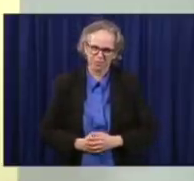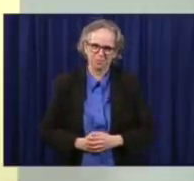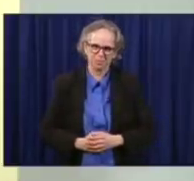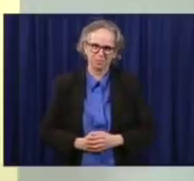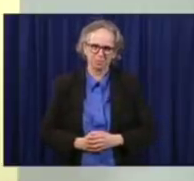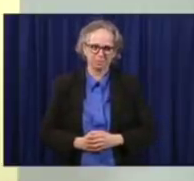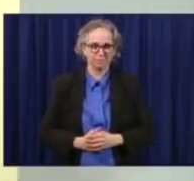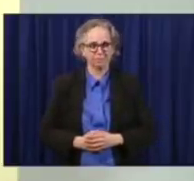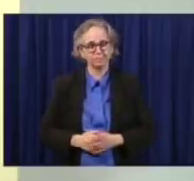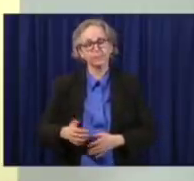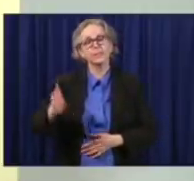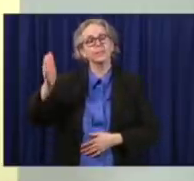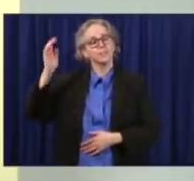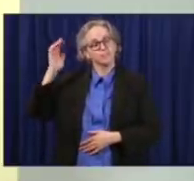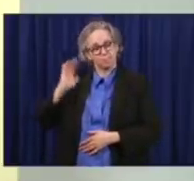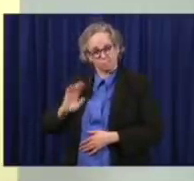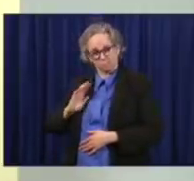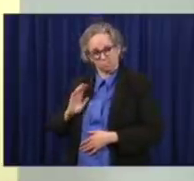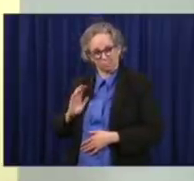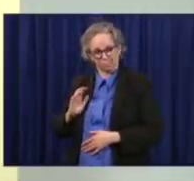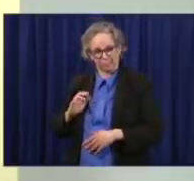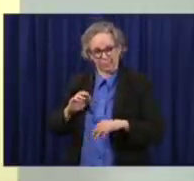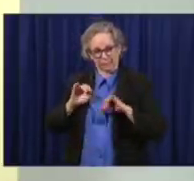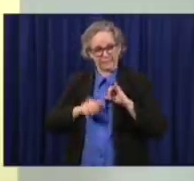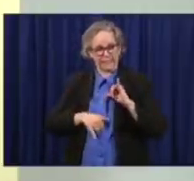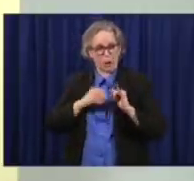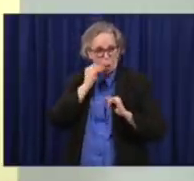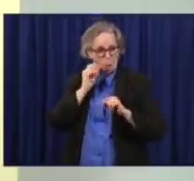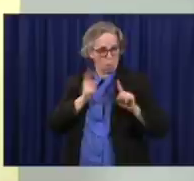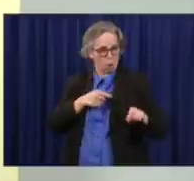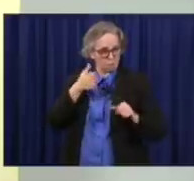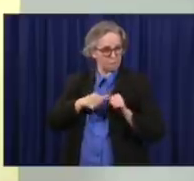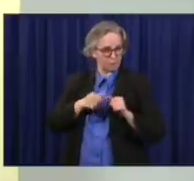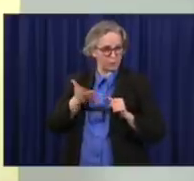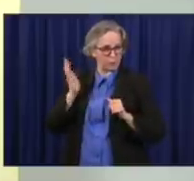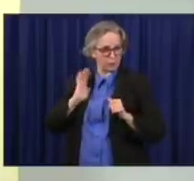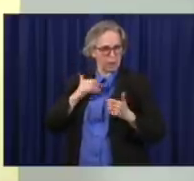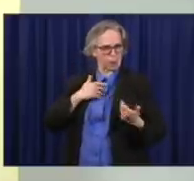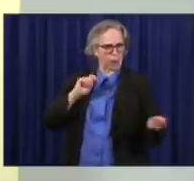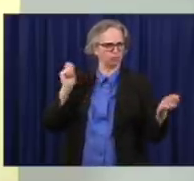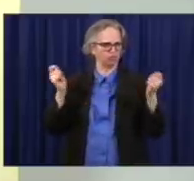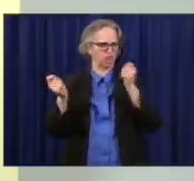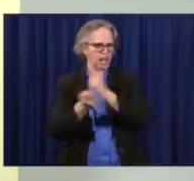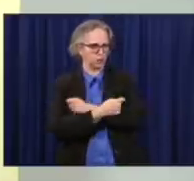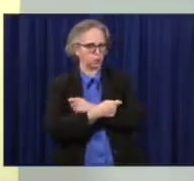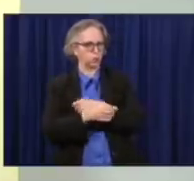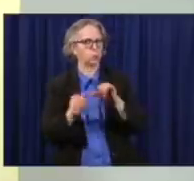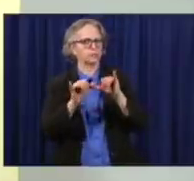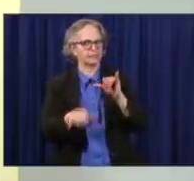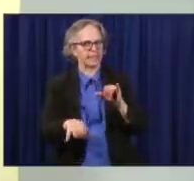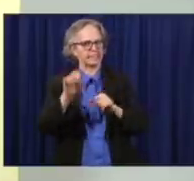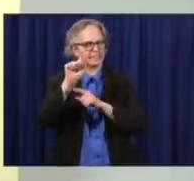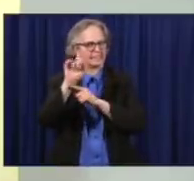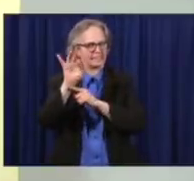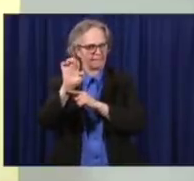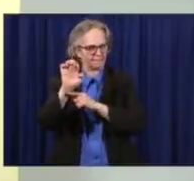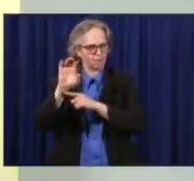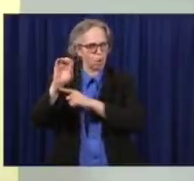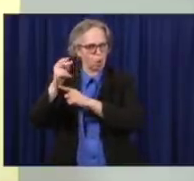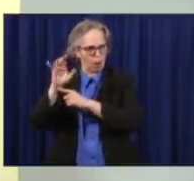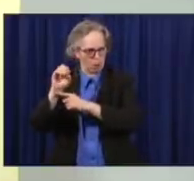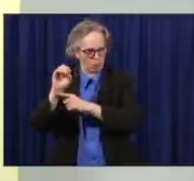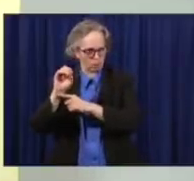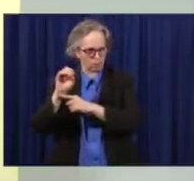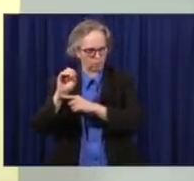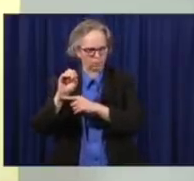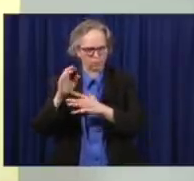the stay at home order is now the Stay Safe Ohio order. The change in verbiage was for a